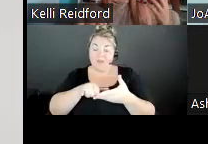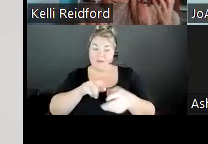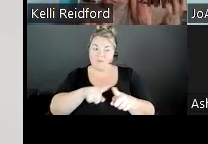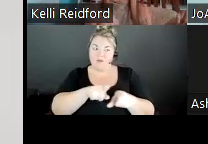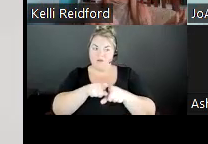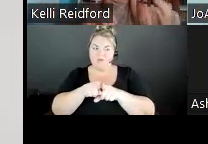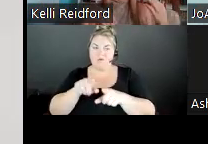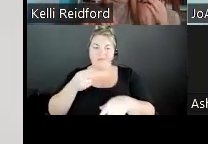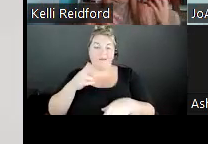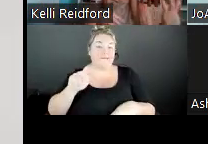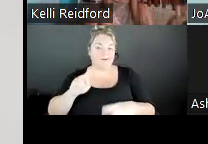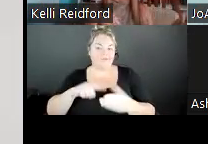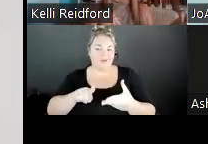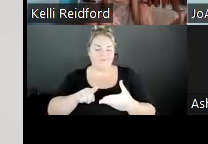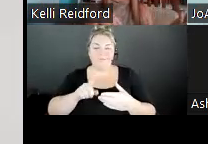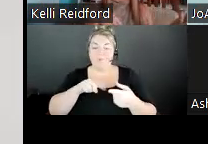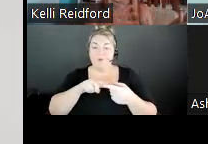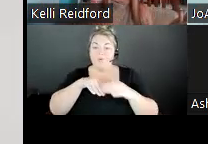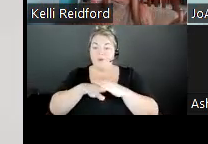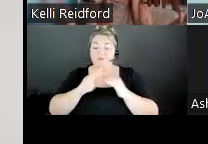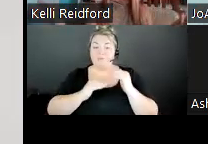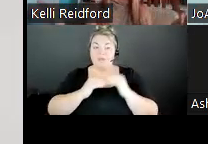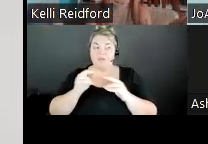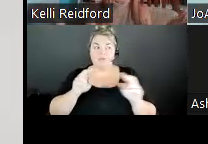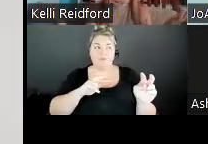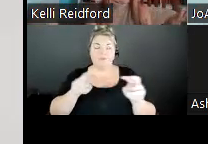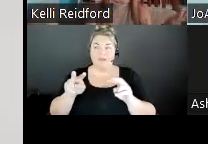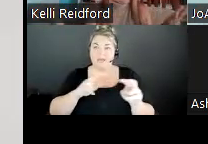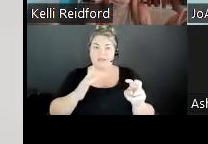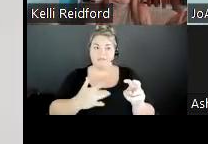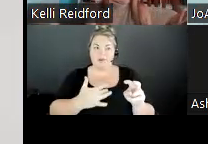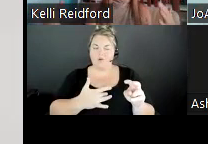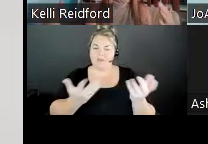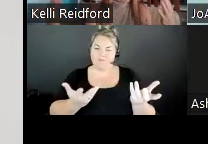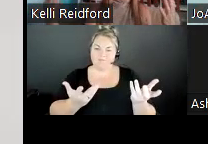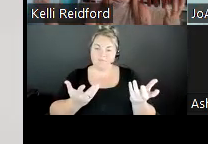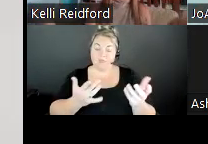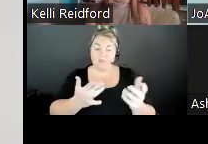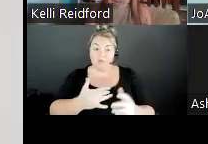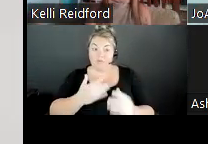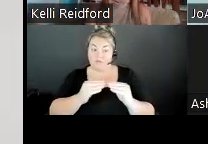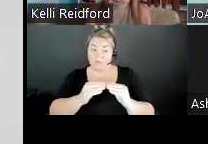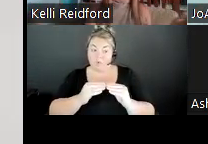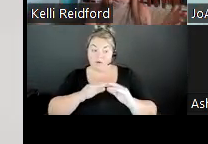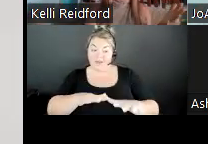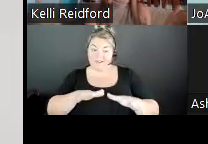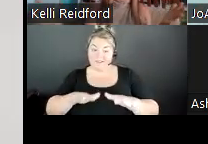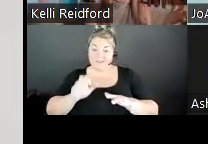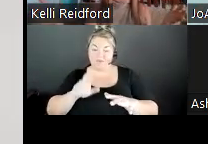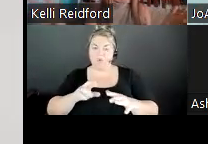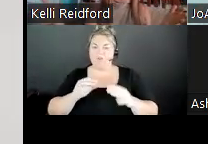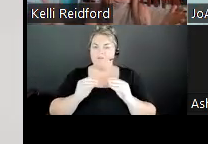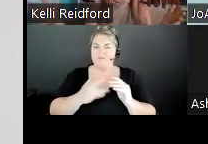of a gut check. When you walk into a building and scan immediately, how do you feel? Do you feel more at ease, or does it